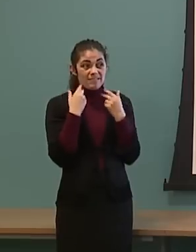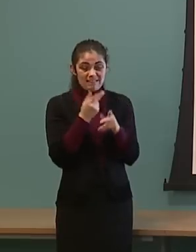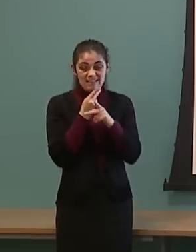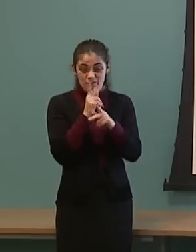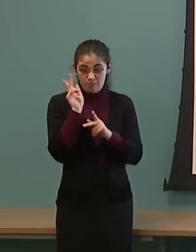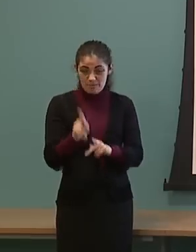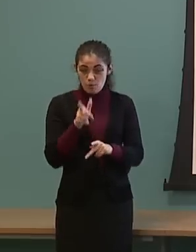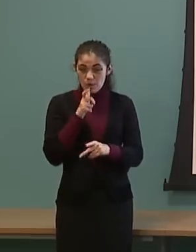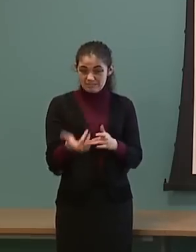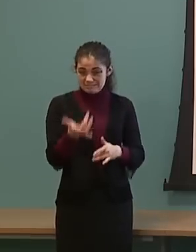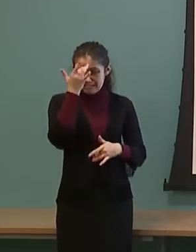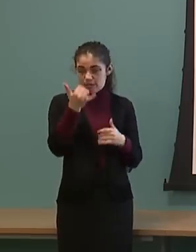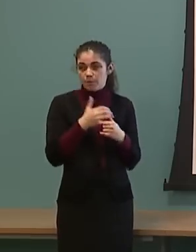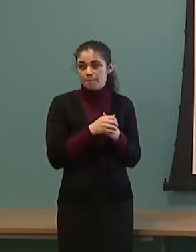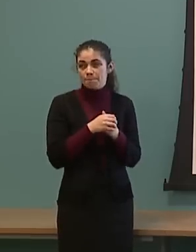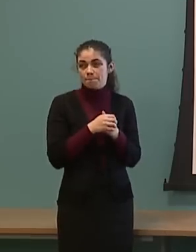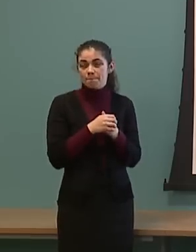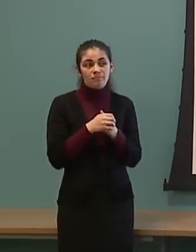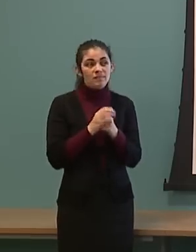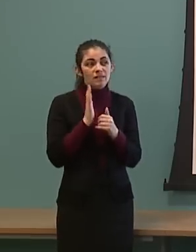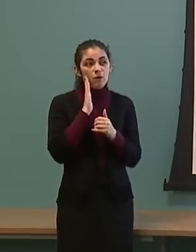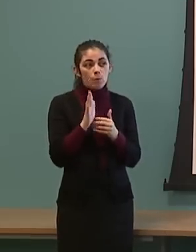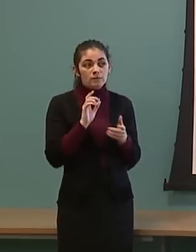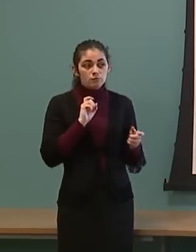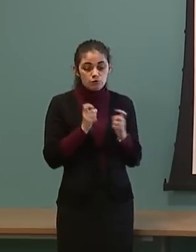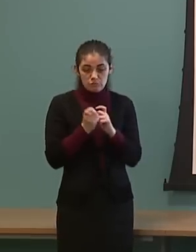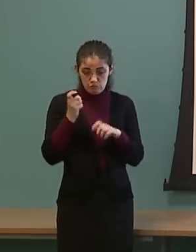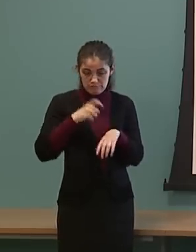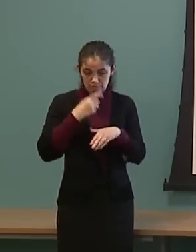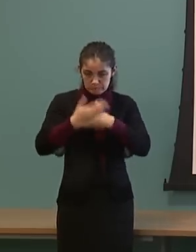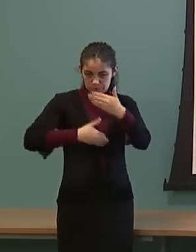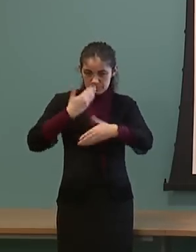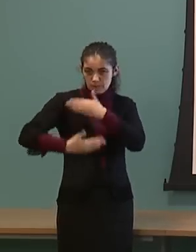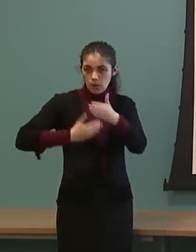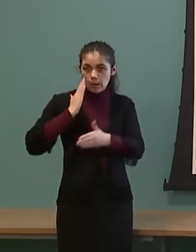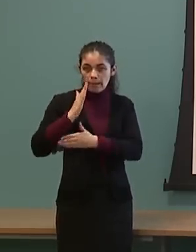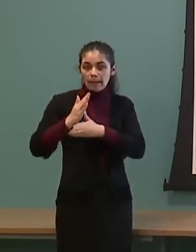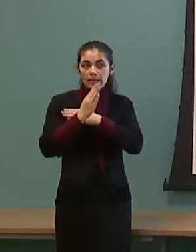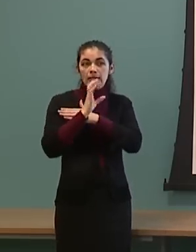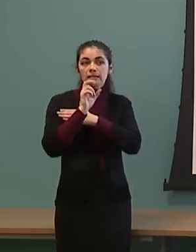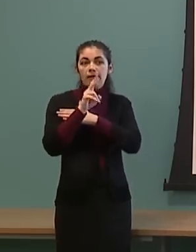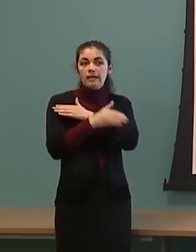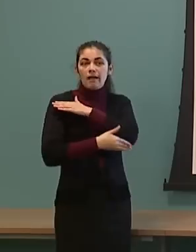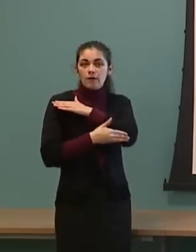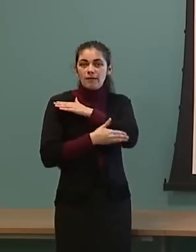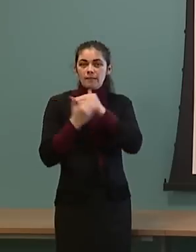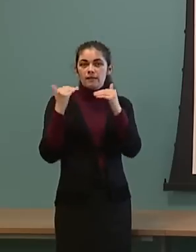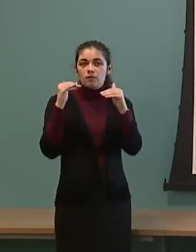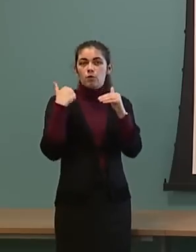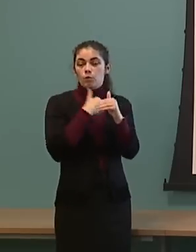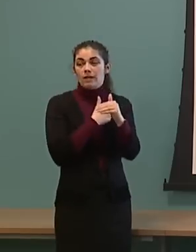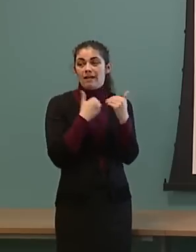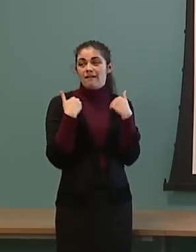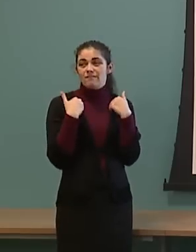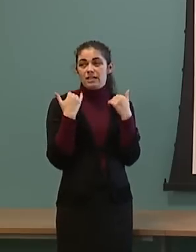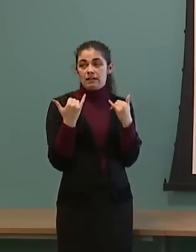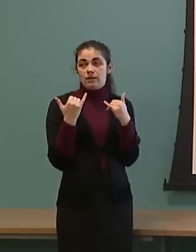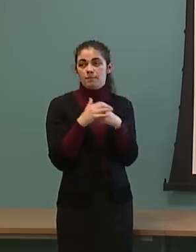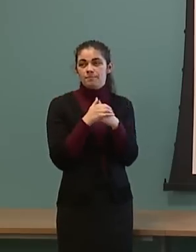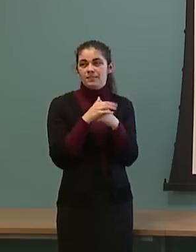who are sick from this and how that will change over time. So at the county level, currently we are